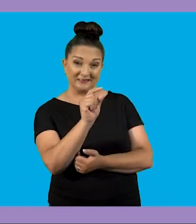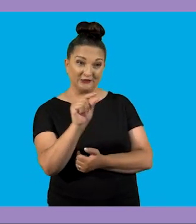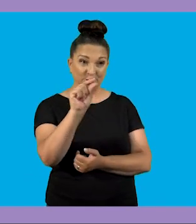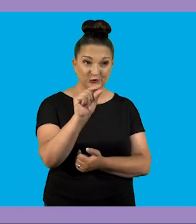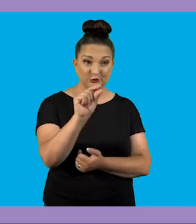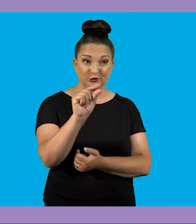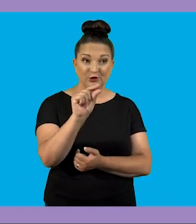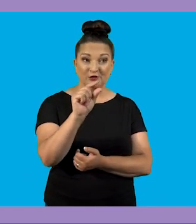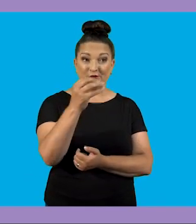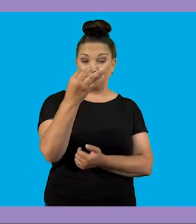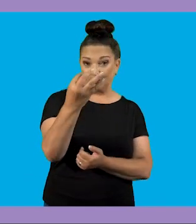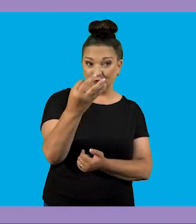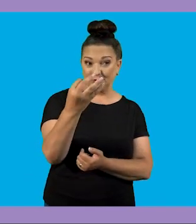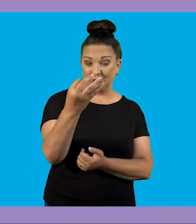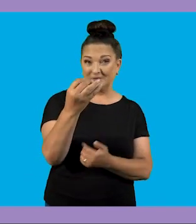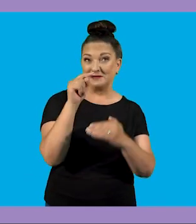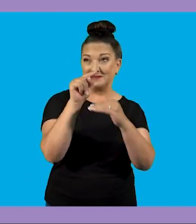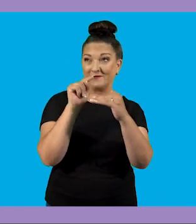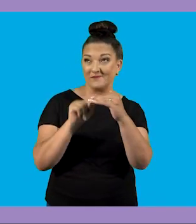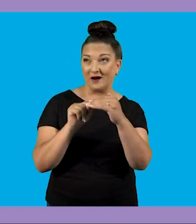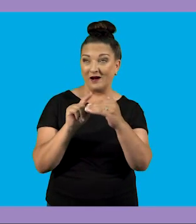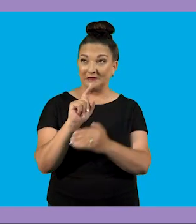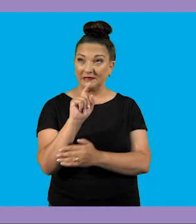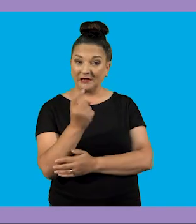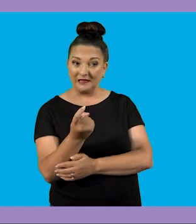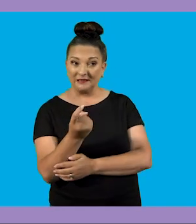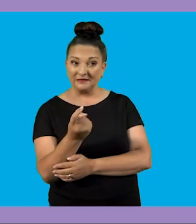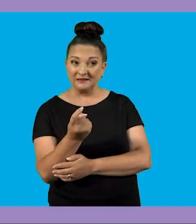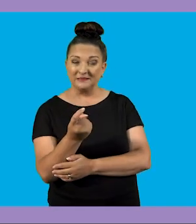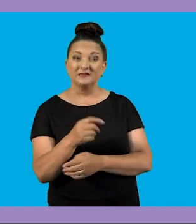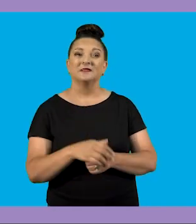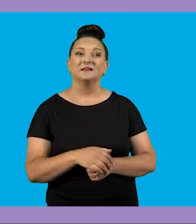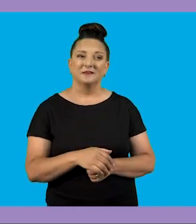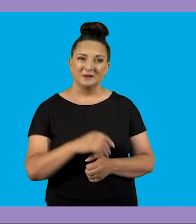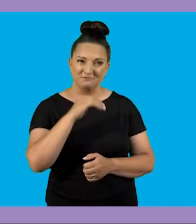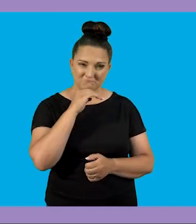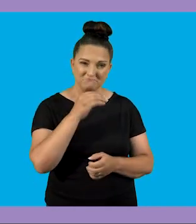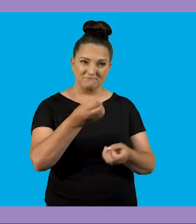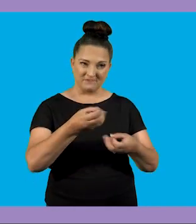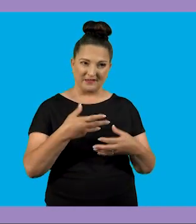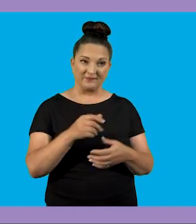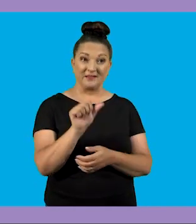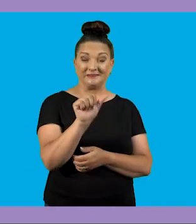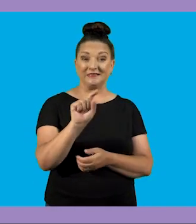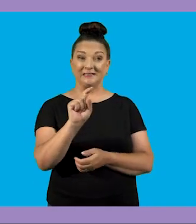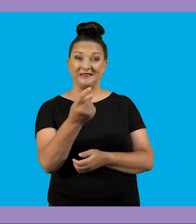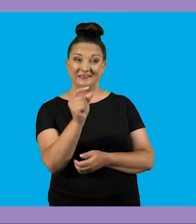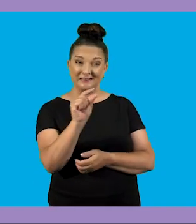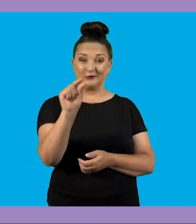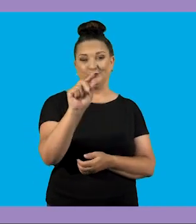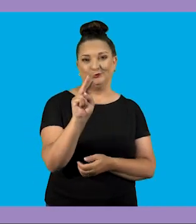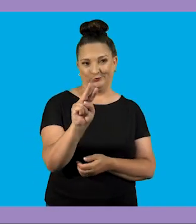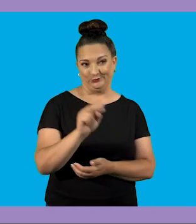6x cubed divided by x there, and that is going to give us there, we are adding there, and that is going to give us